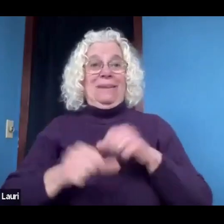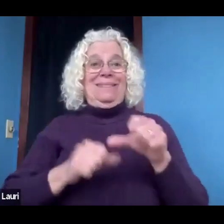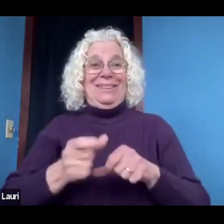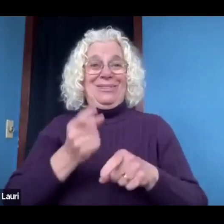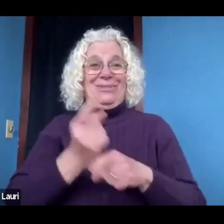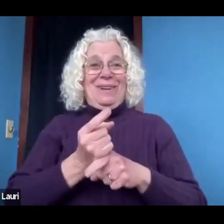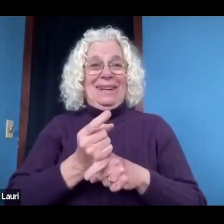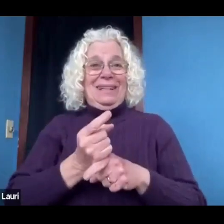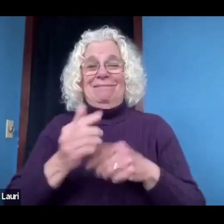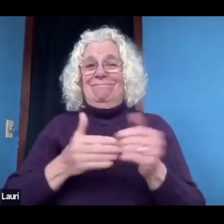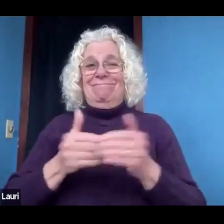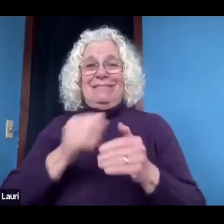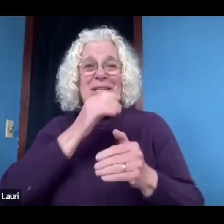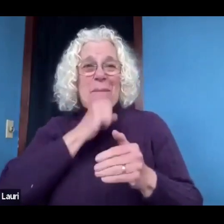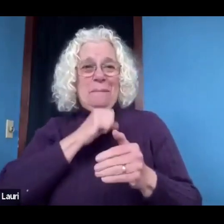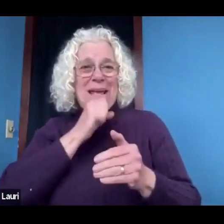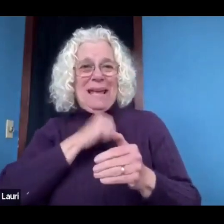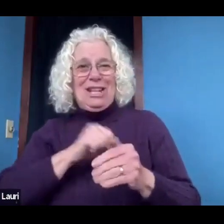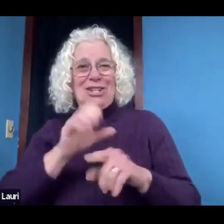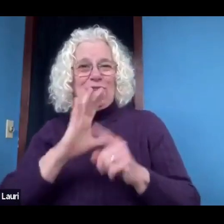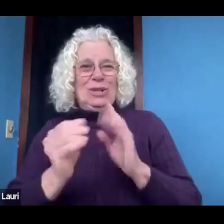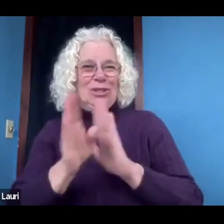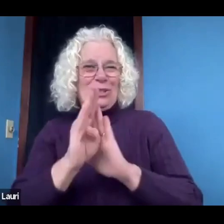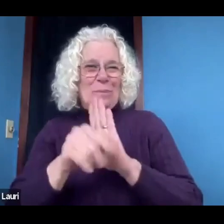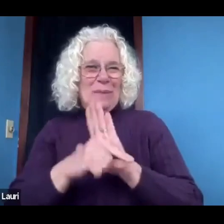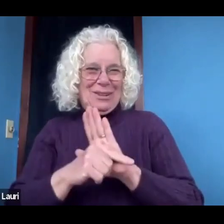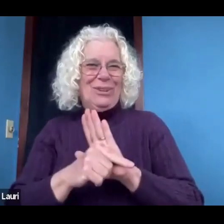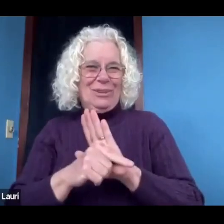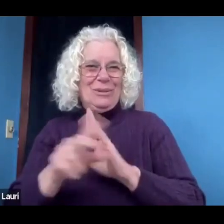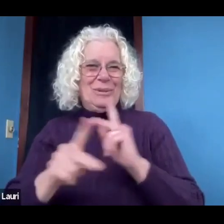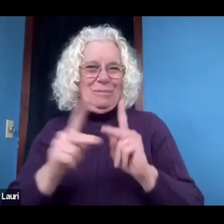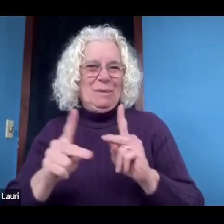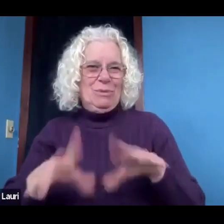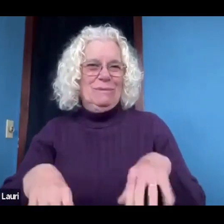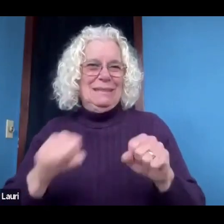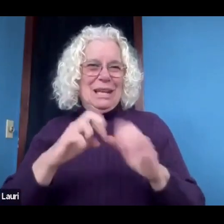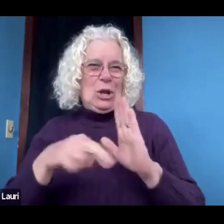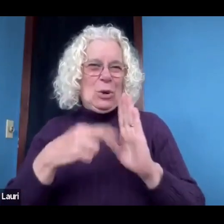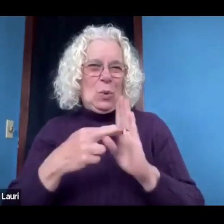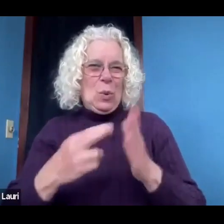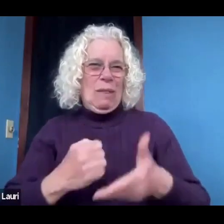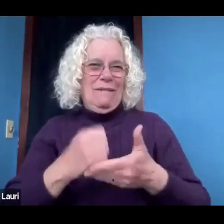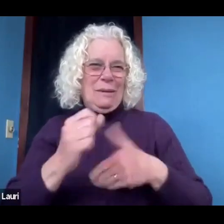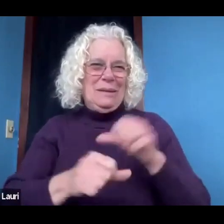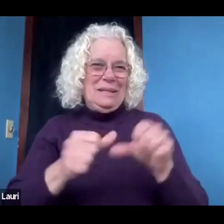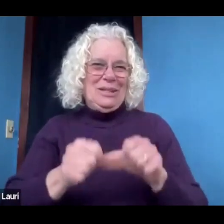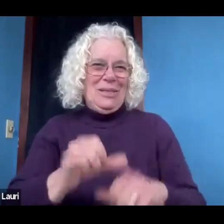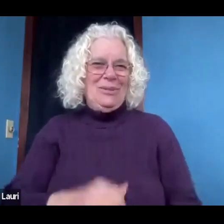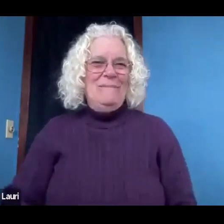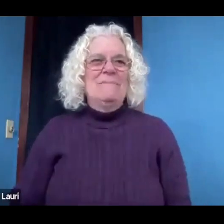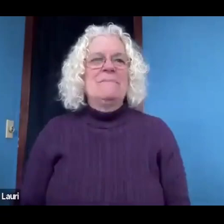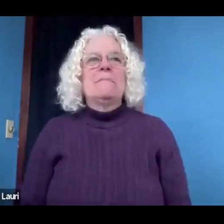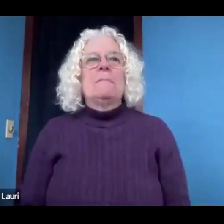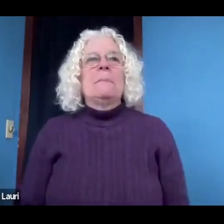of all ages and cultural backgrounds and professions are starting to take on this role. Next.